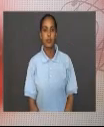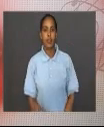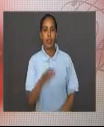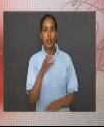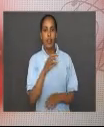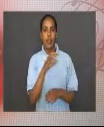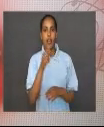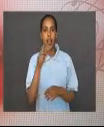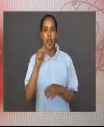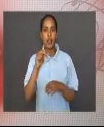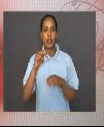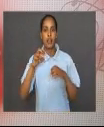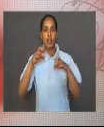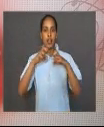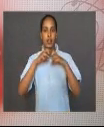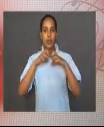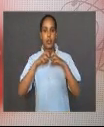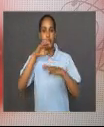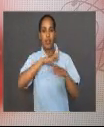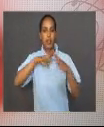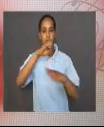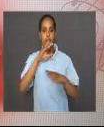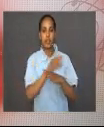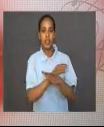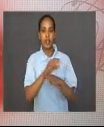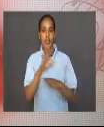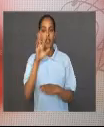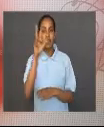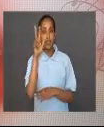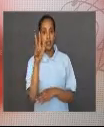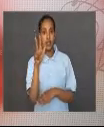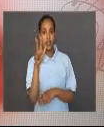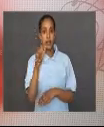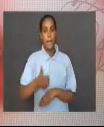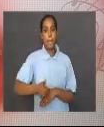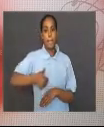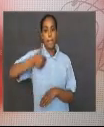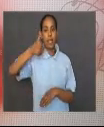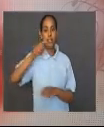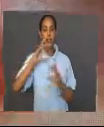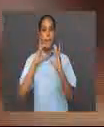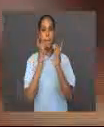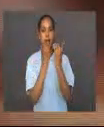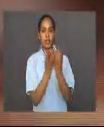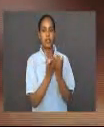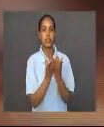An electrolytic cell has three main parts: